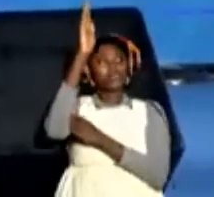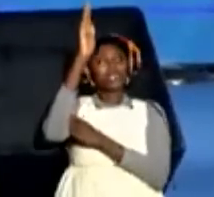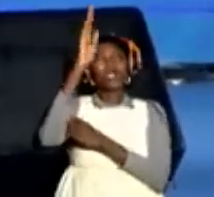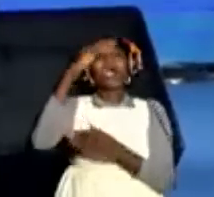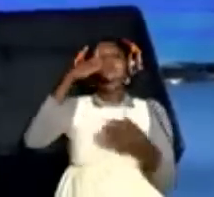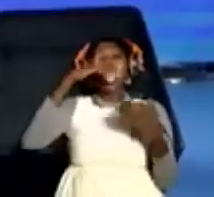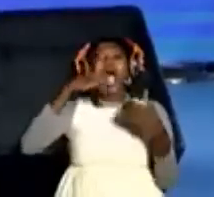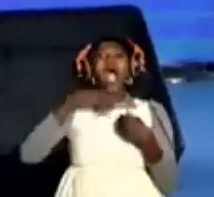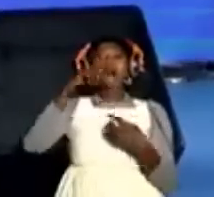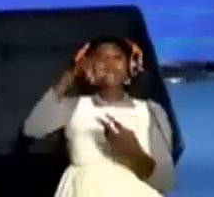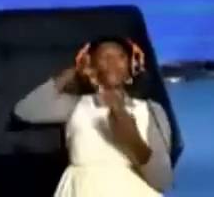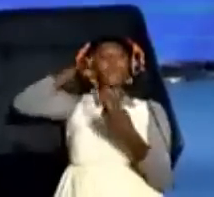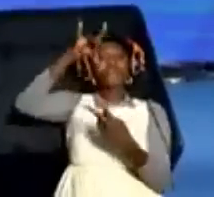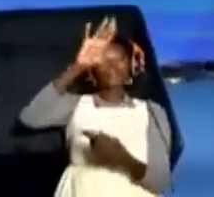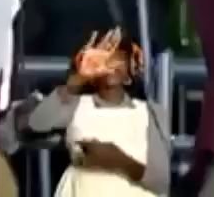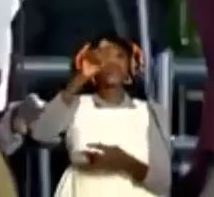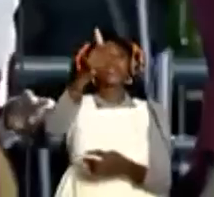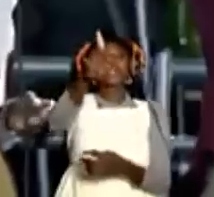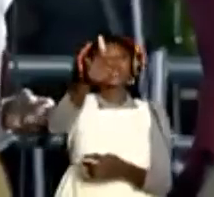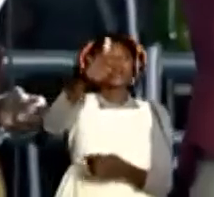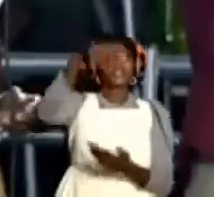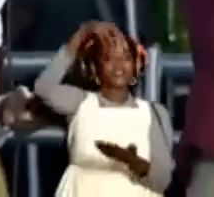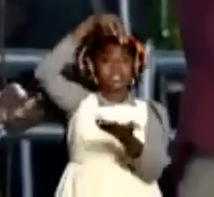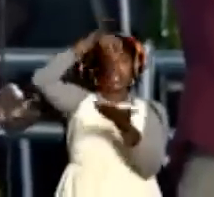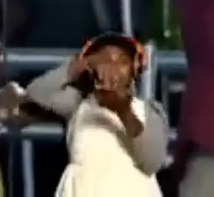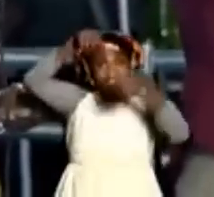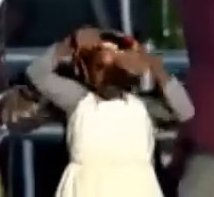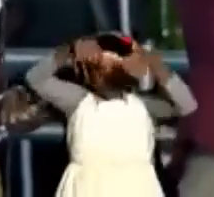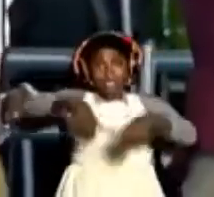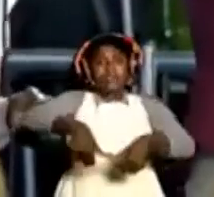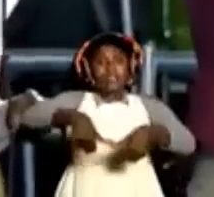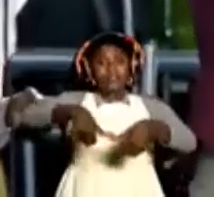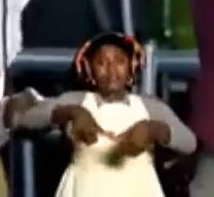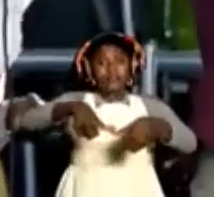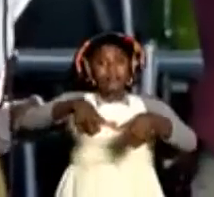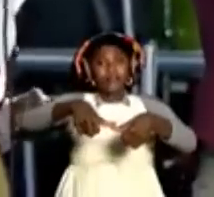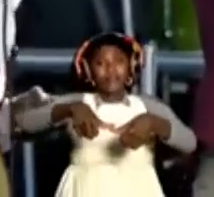have you found yourself standing out there? You are stagnant.